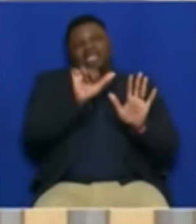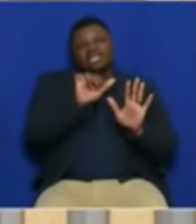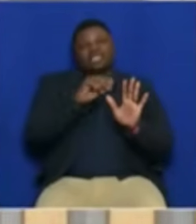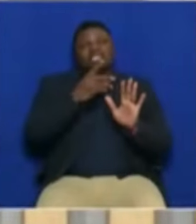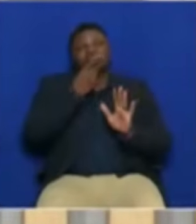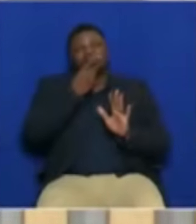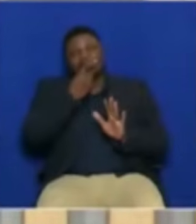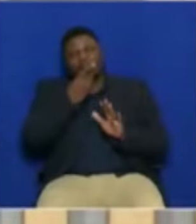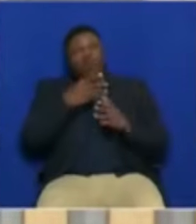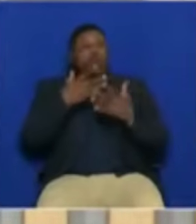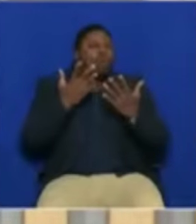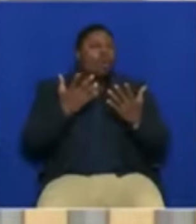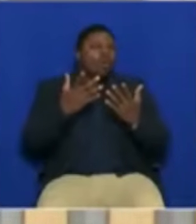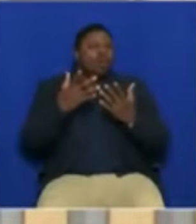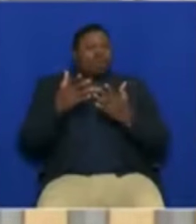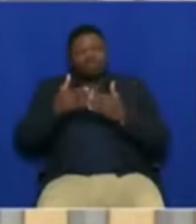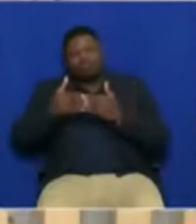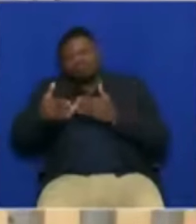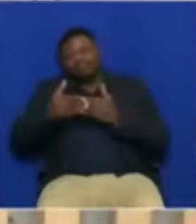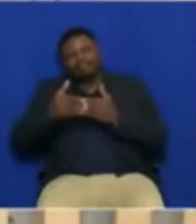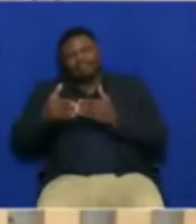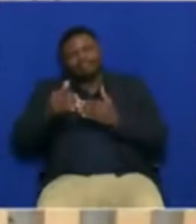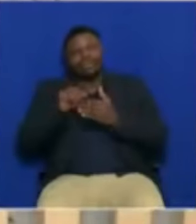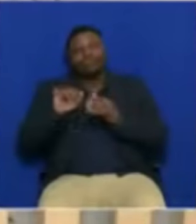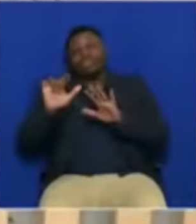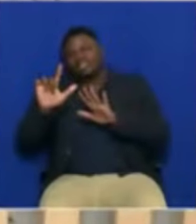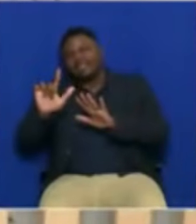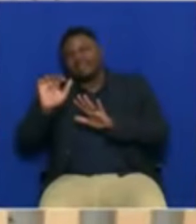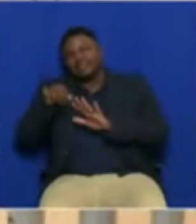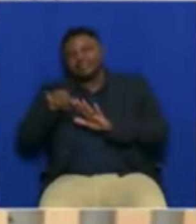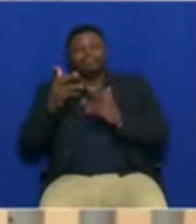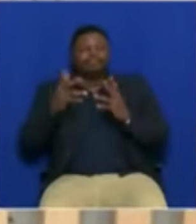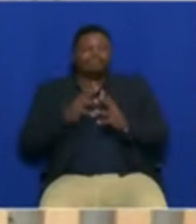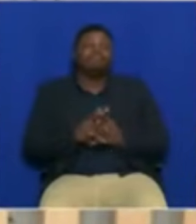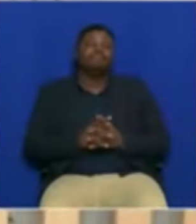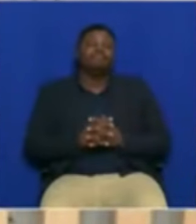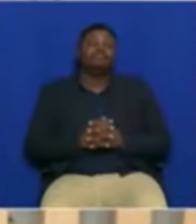Staying with MK15, no, before we do so,